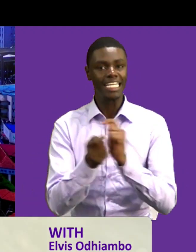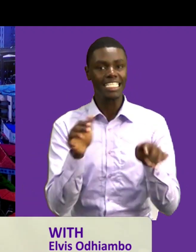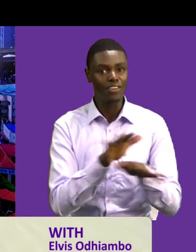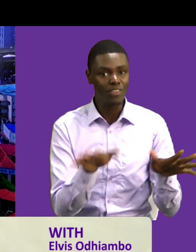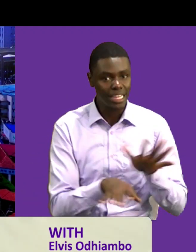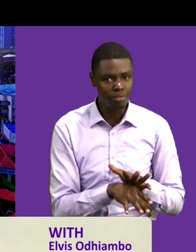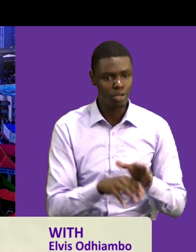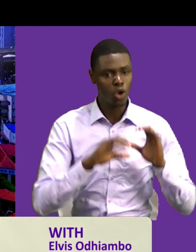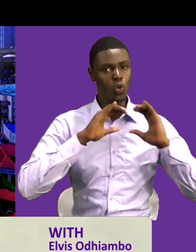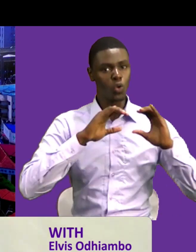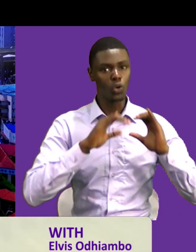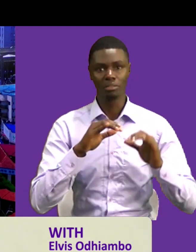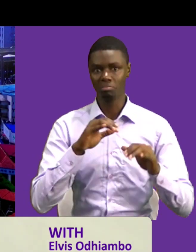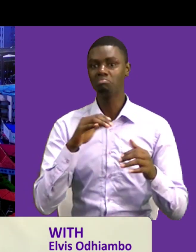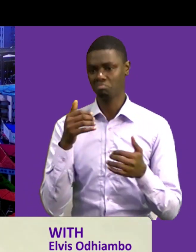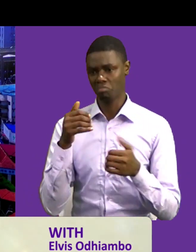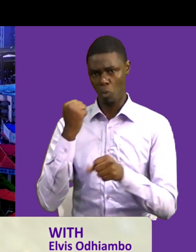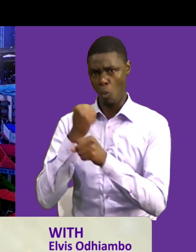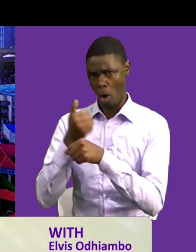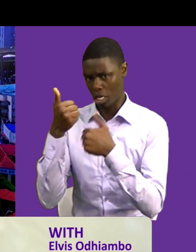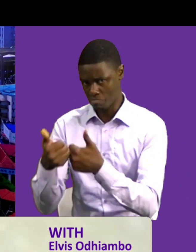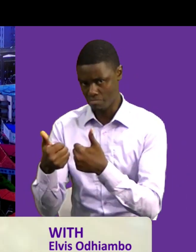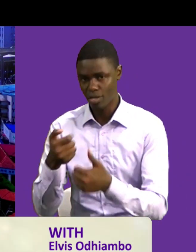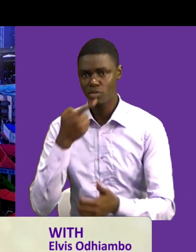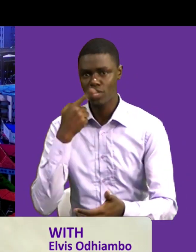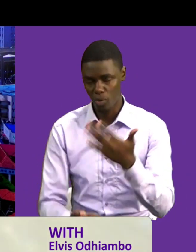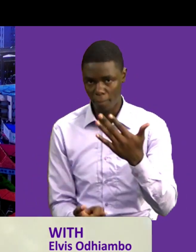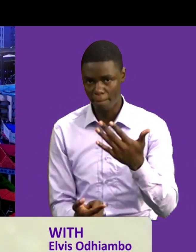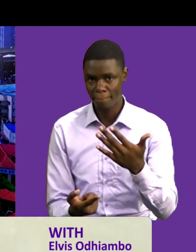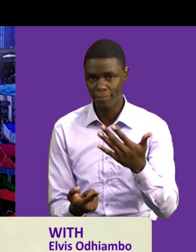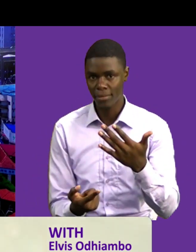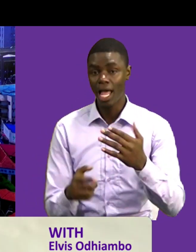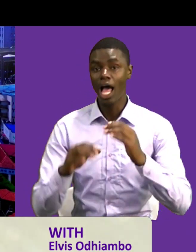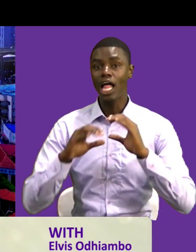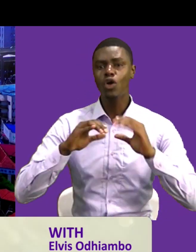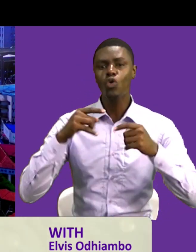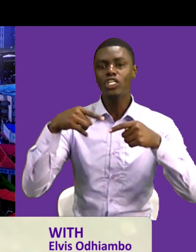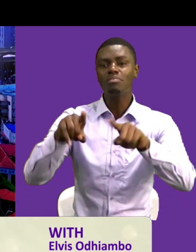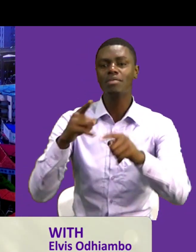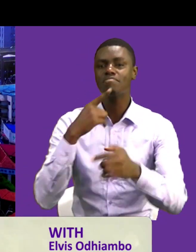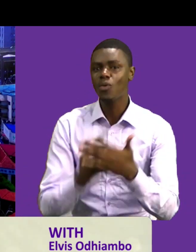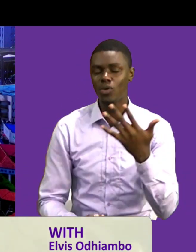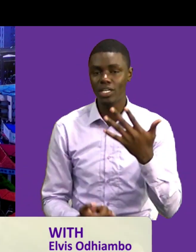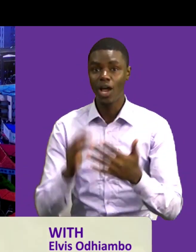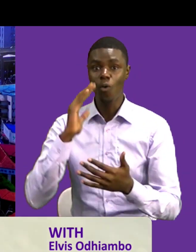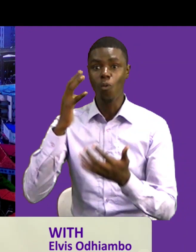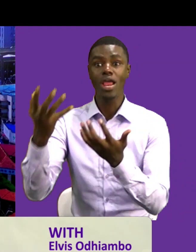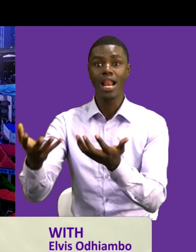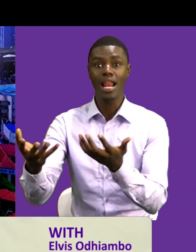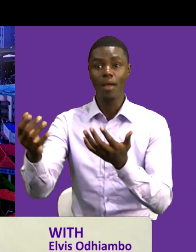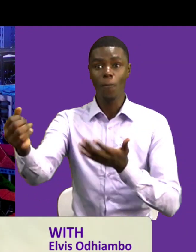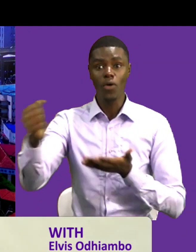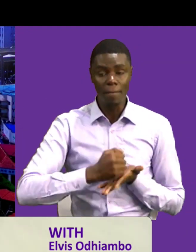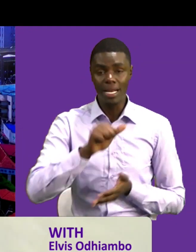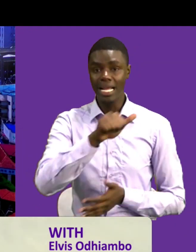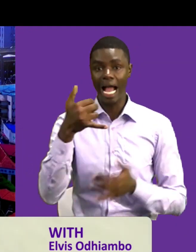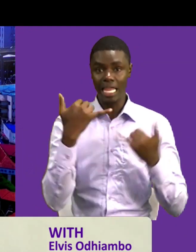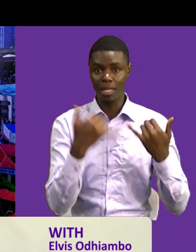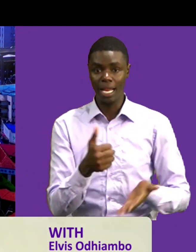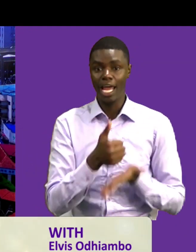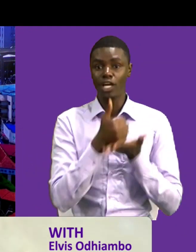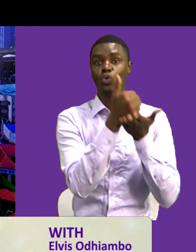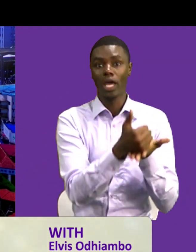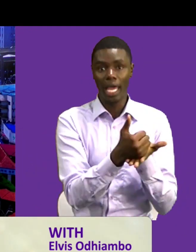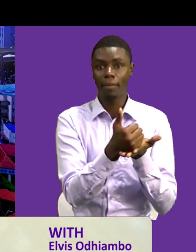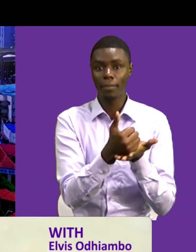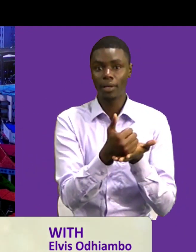everything. The coach is promising. They said the coach himself said he will bring other players to help at